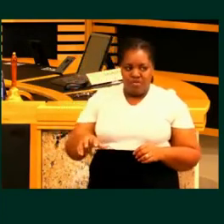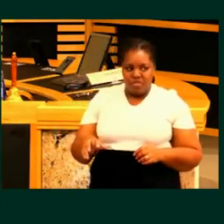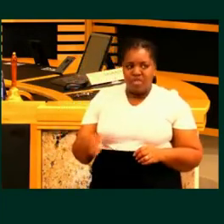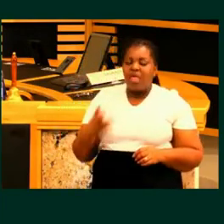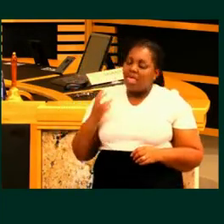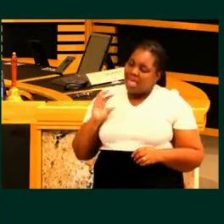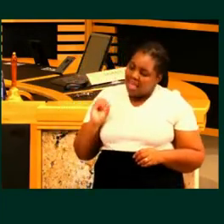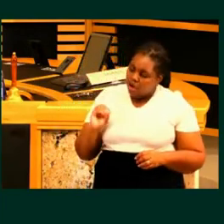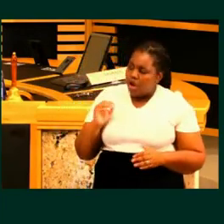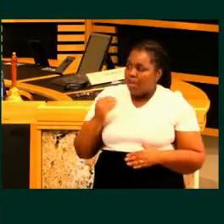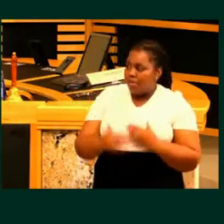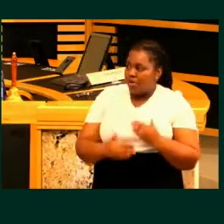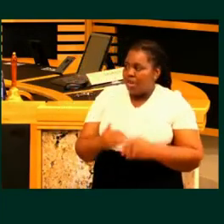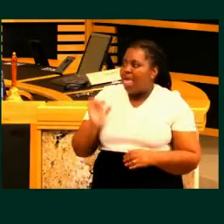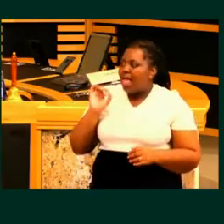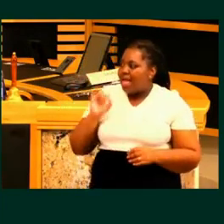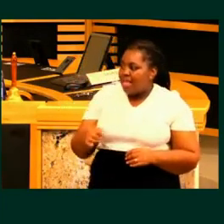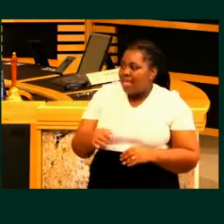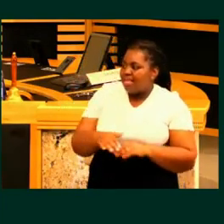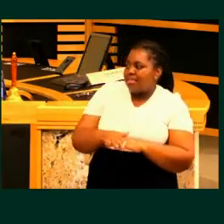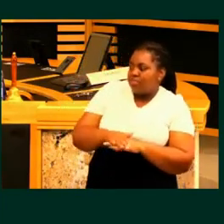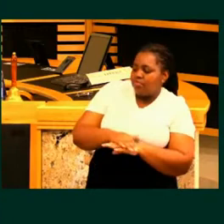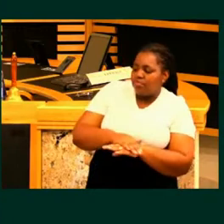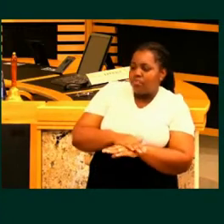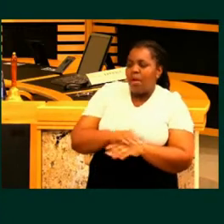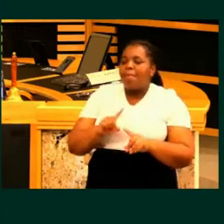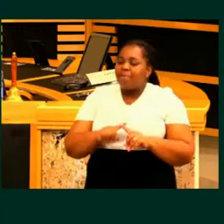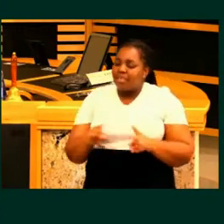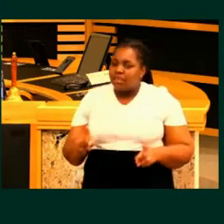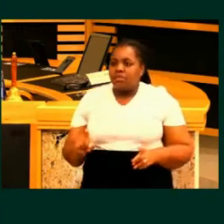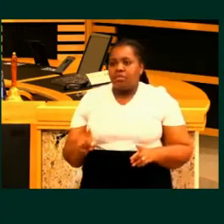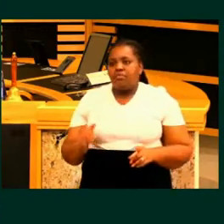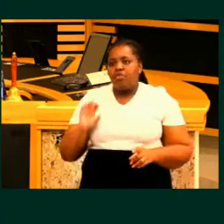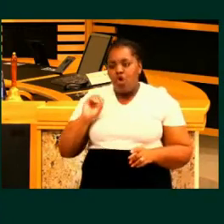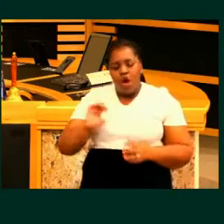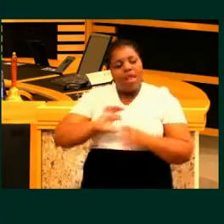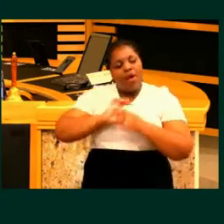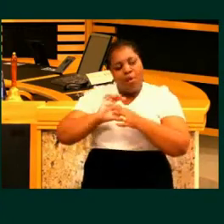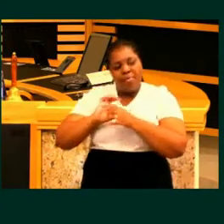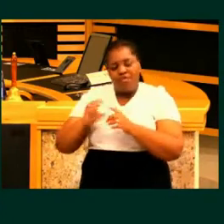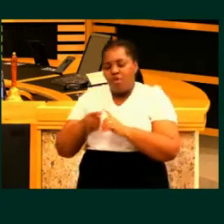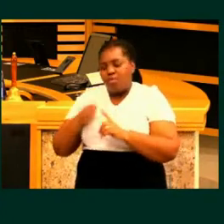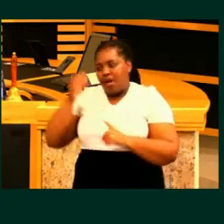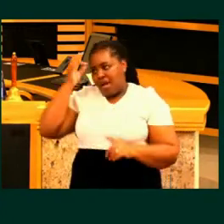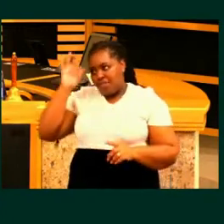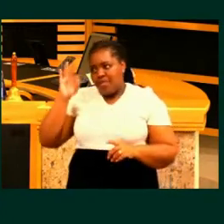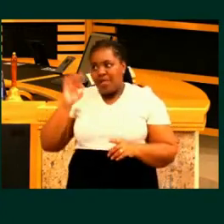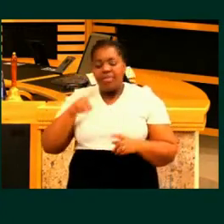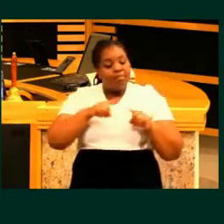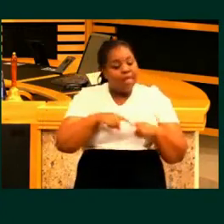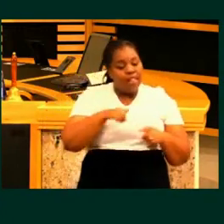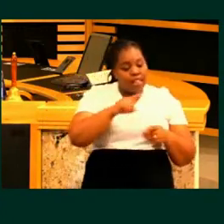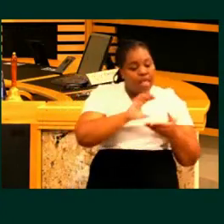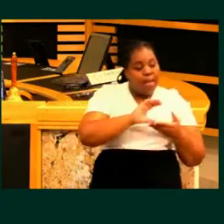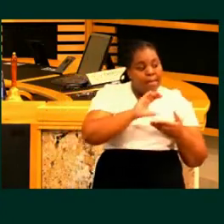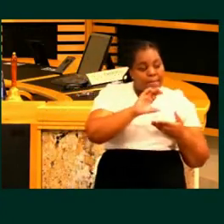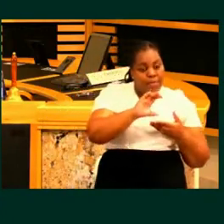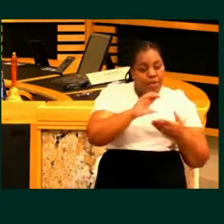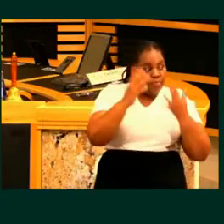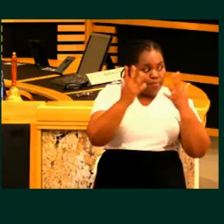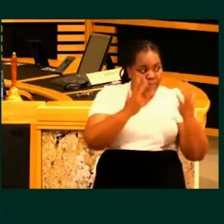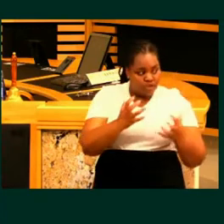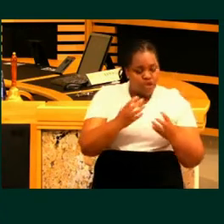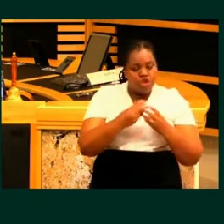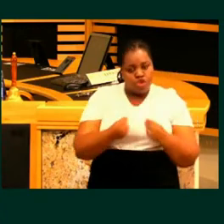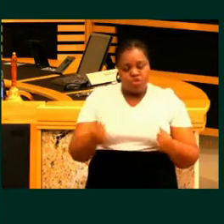progress there might be setbacks but again there is commitment from government through budget allocation to deal with these